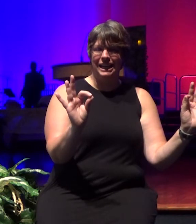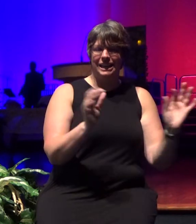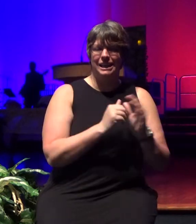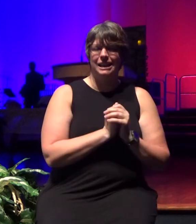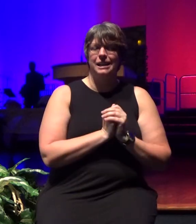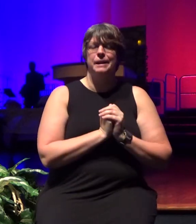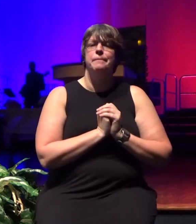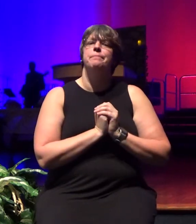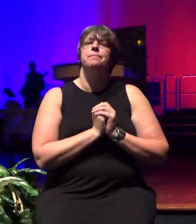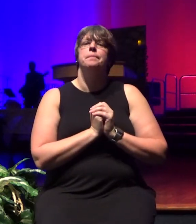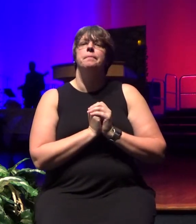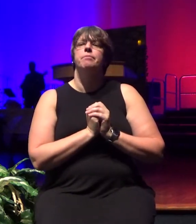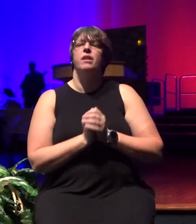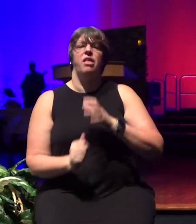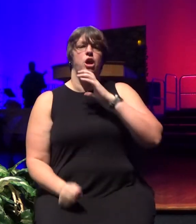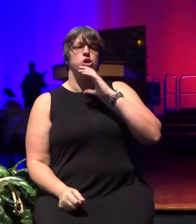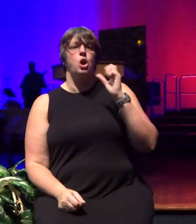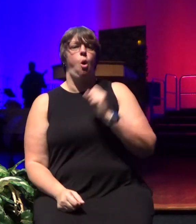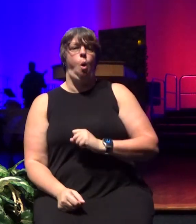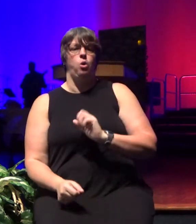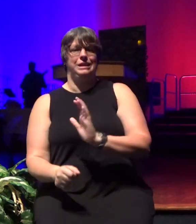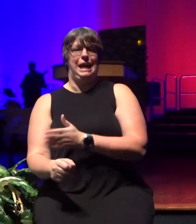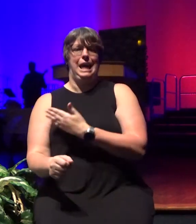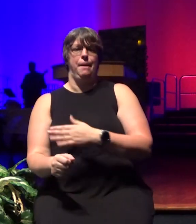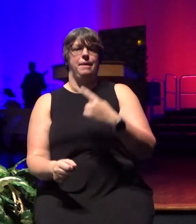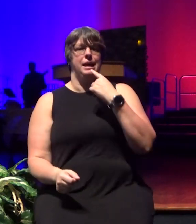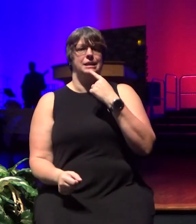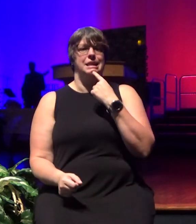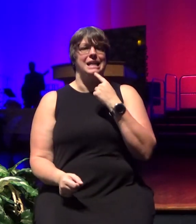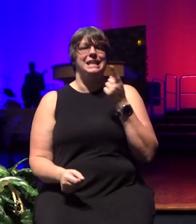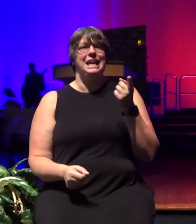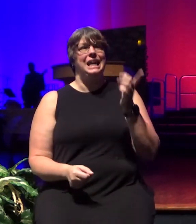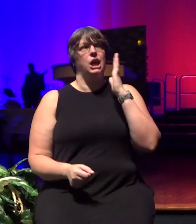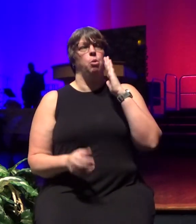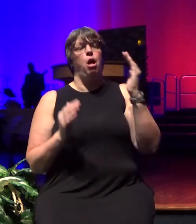the hurts we gain along the way.